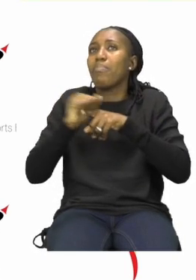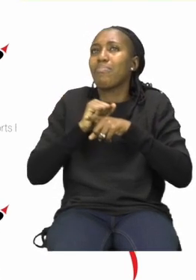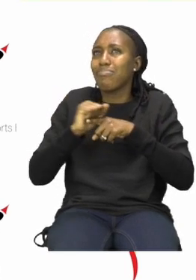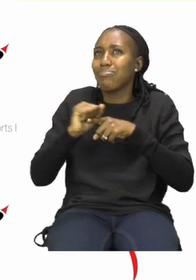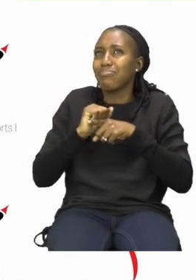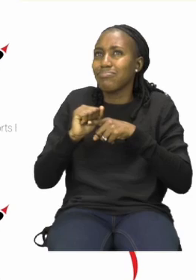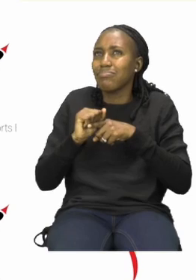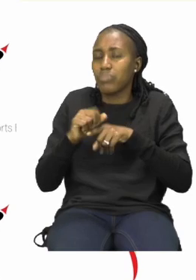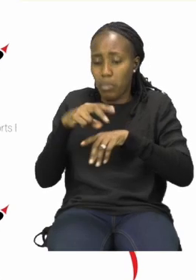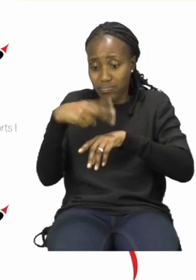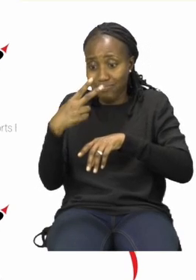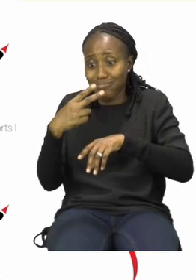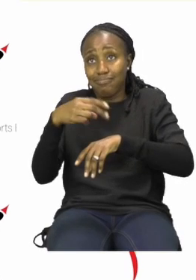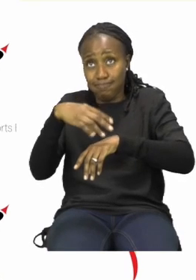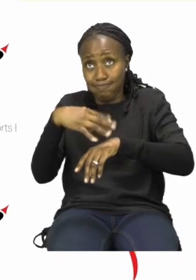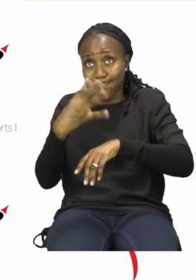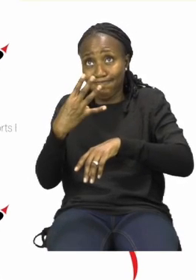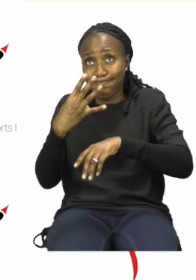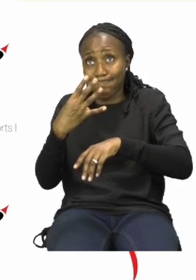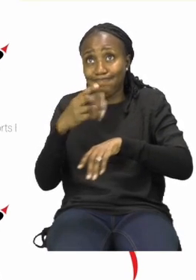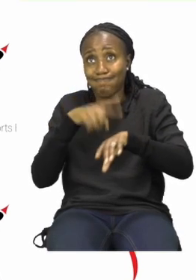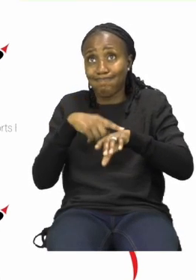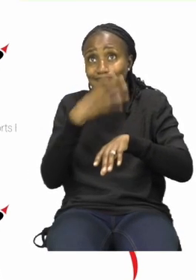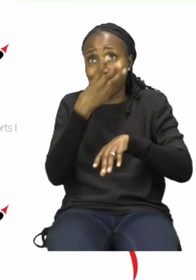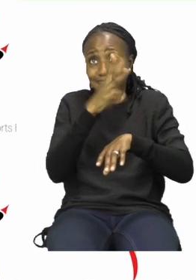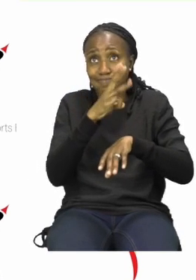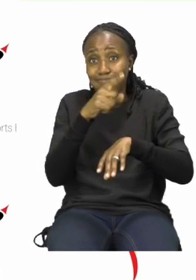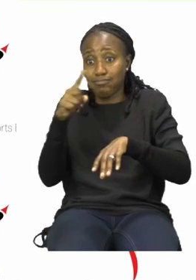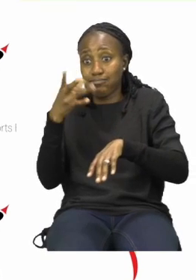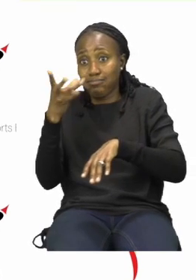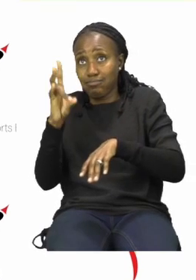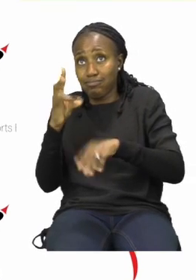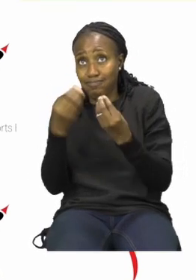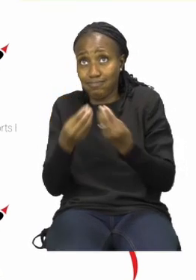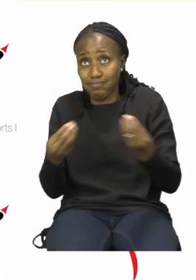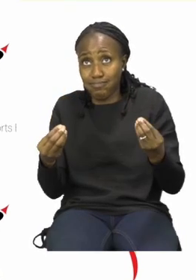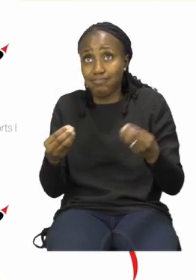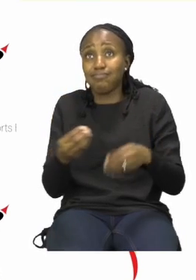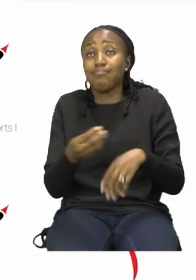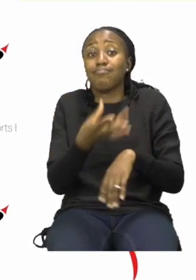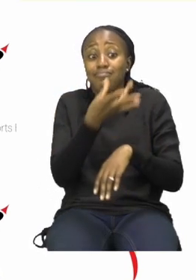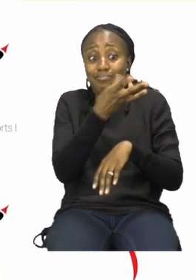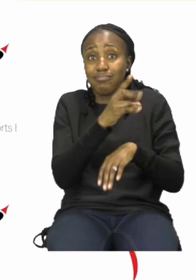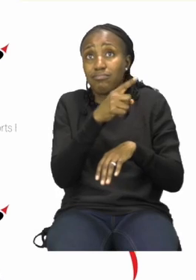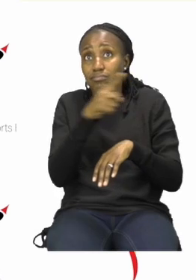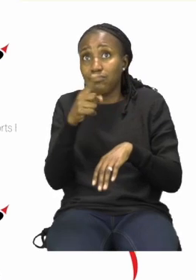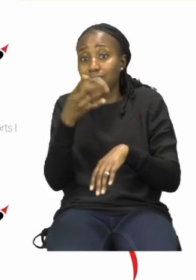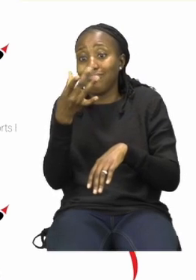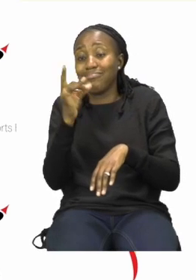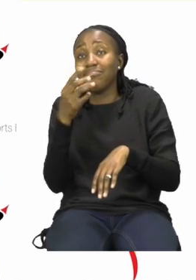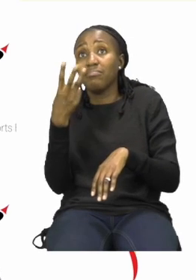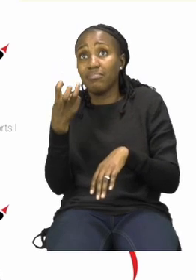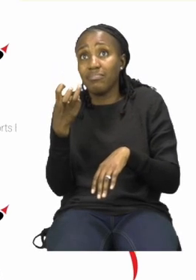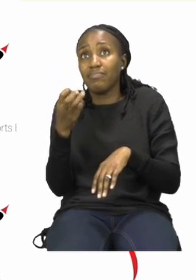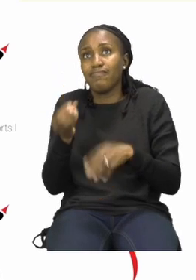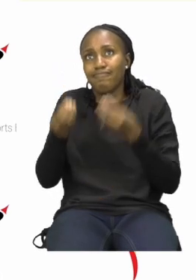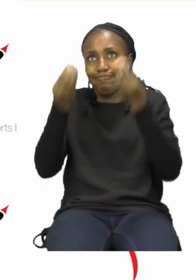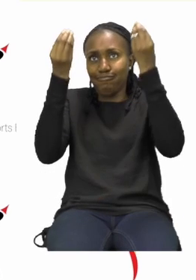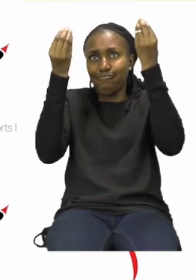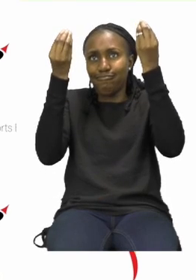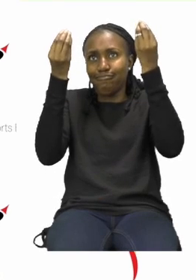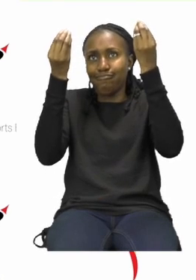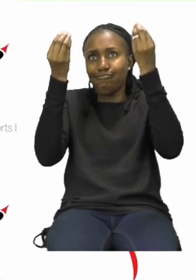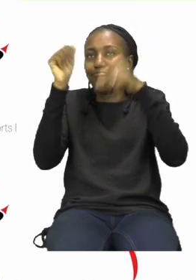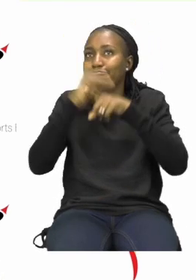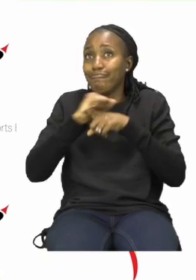every Tuesday and Thursday from 6 to 7 for the kiddies, and then 7 to 8:30 for the seniors.